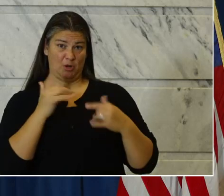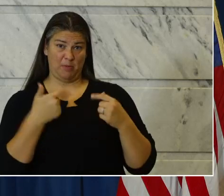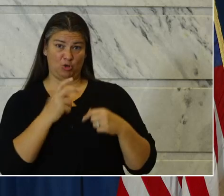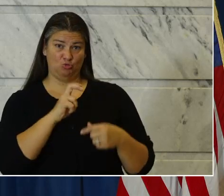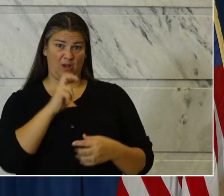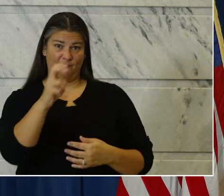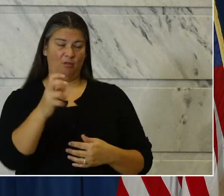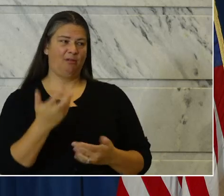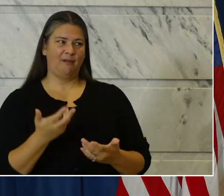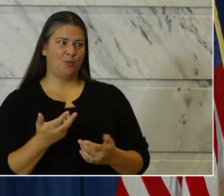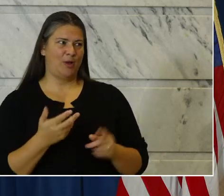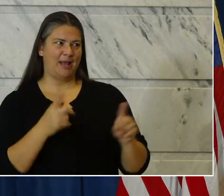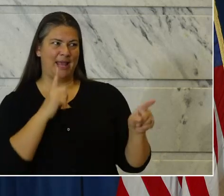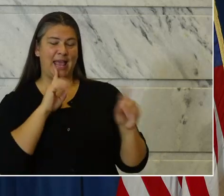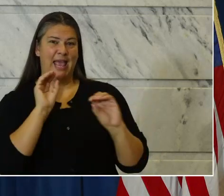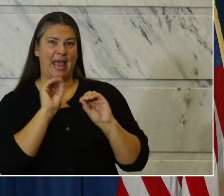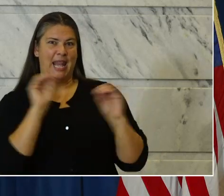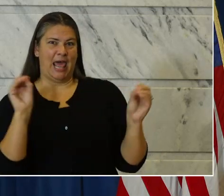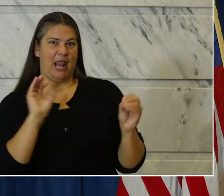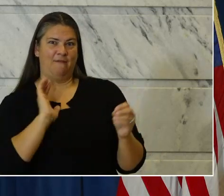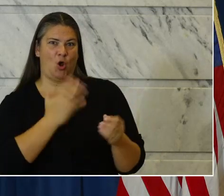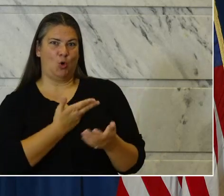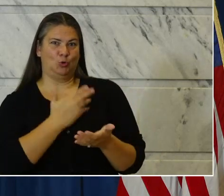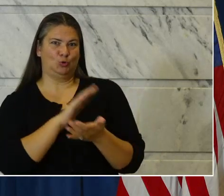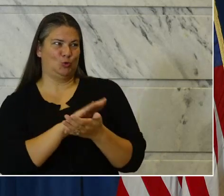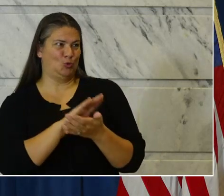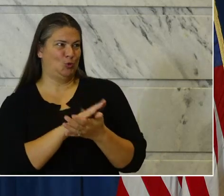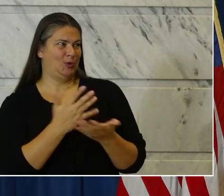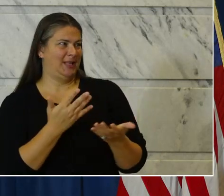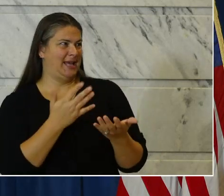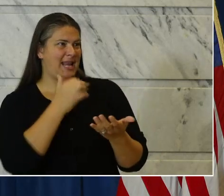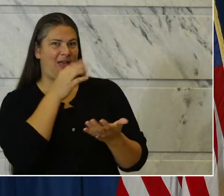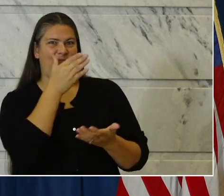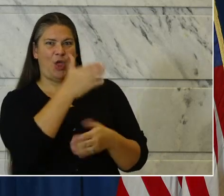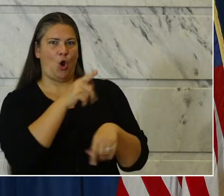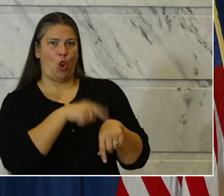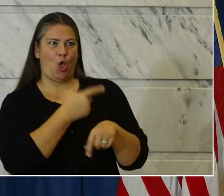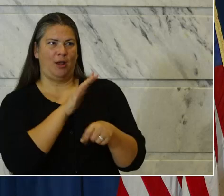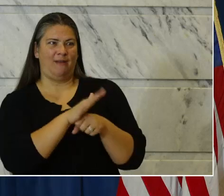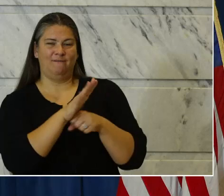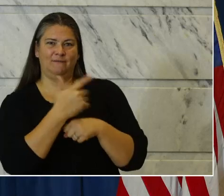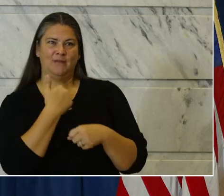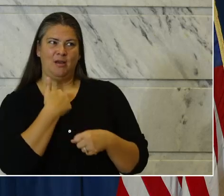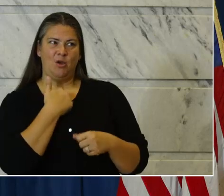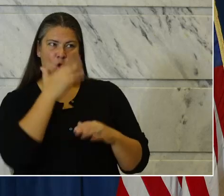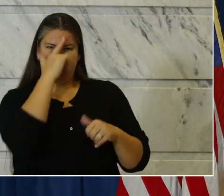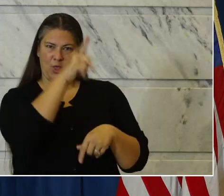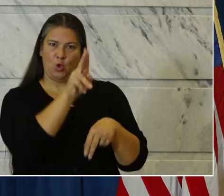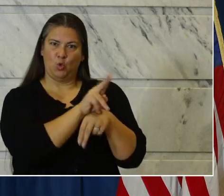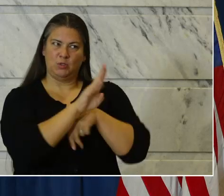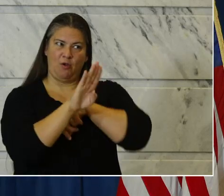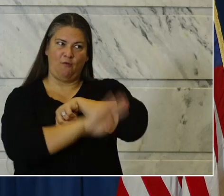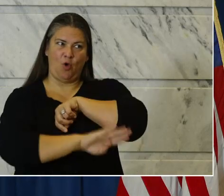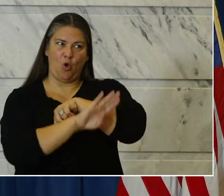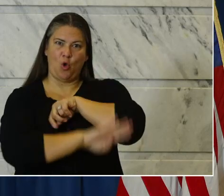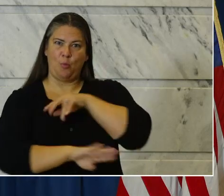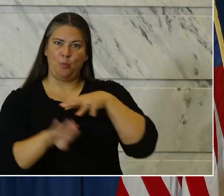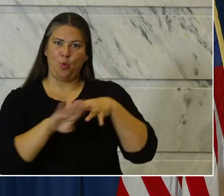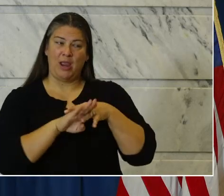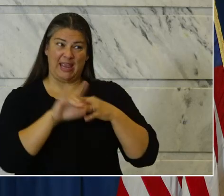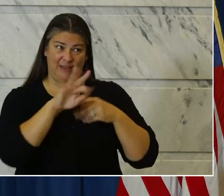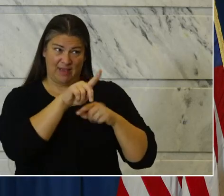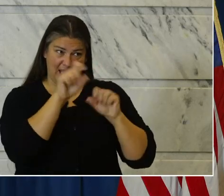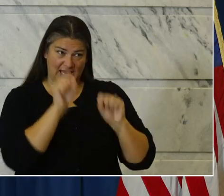of our schools have been in long enough, and I hope that they would consider using that fall break time, if they are able to